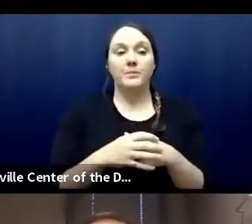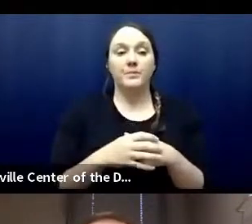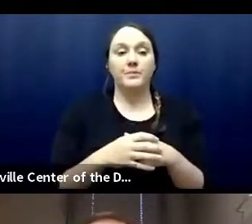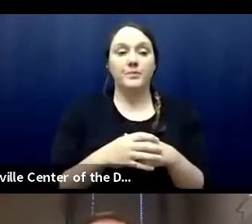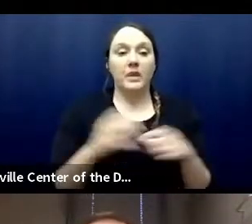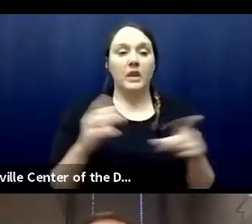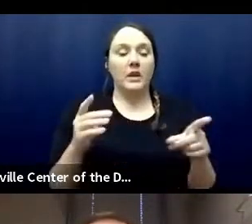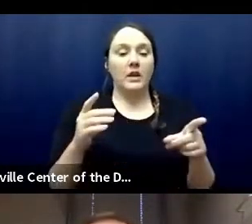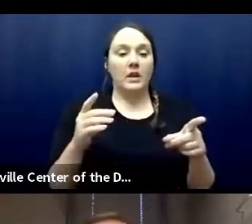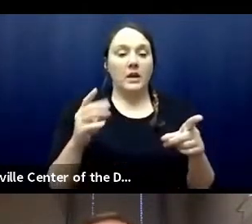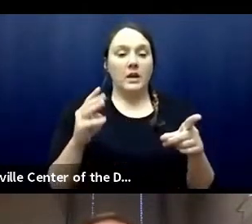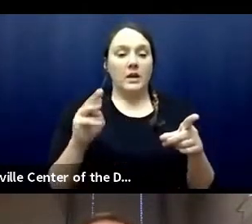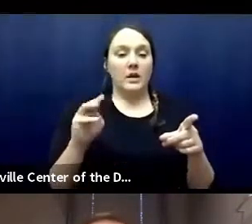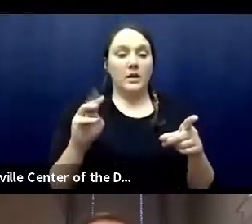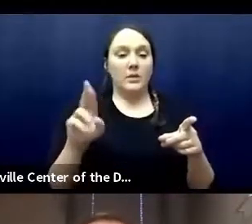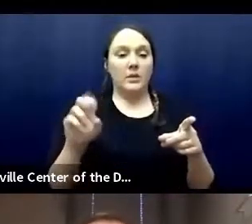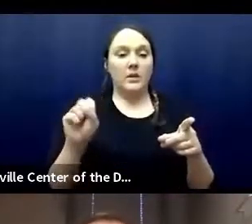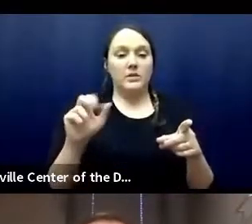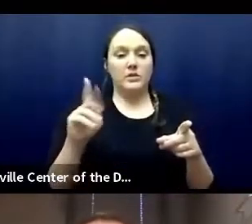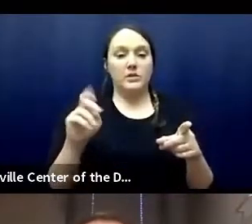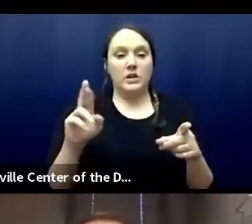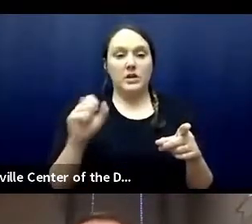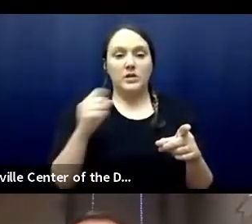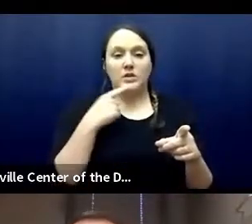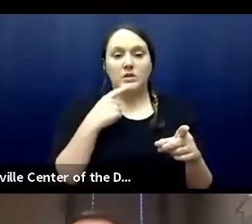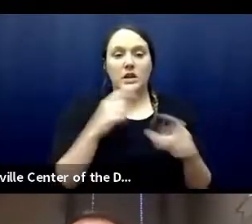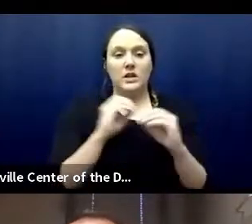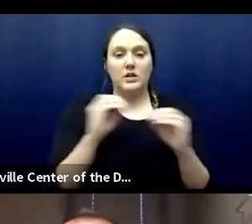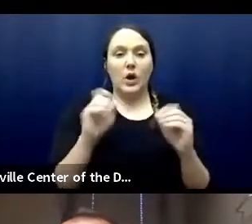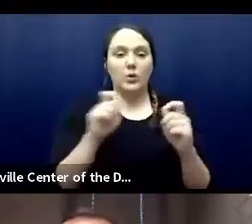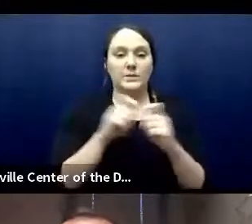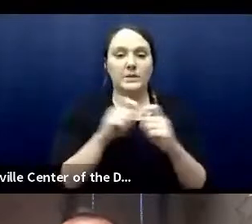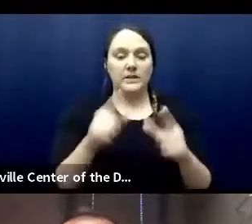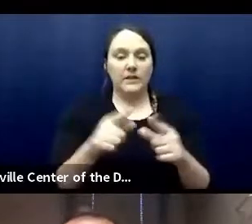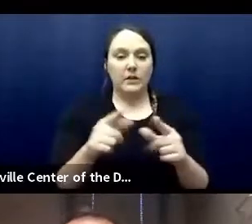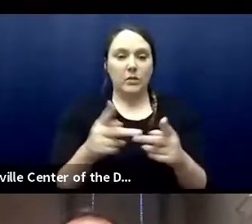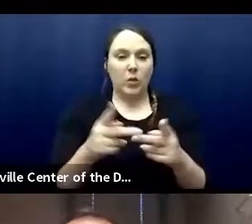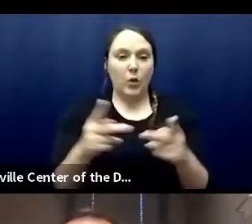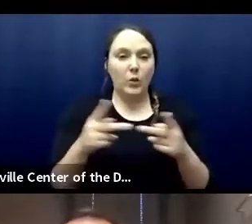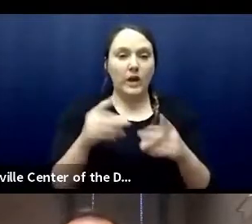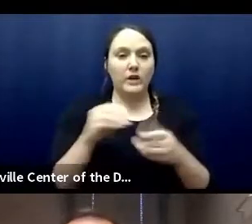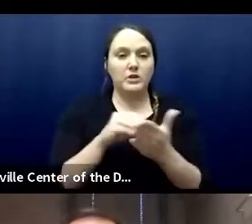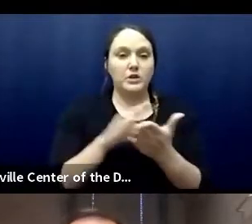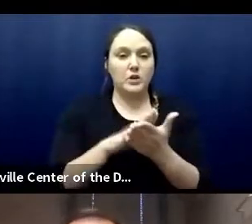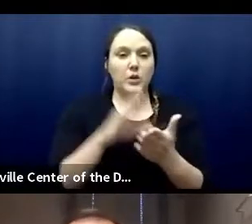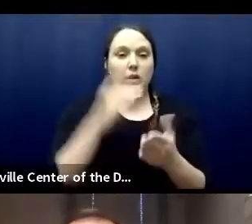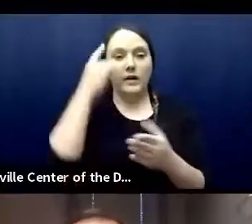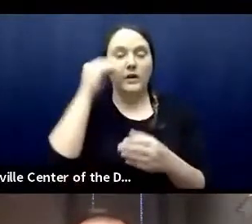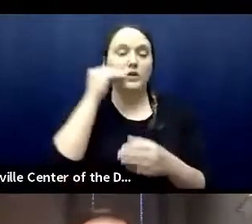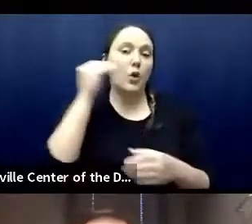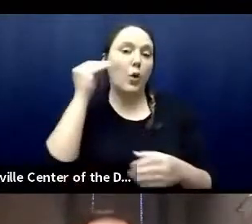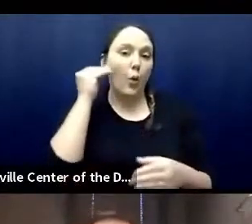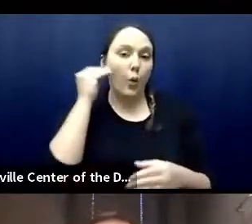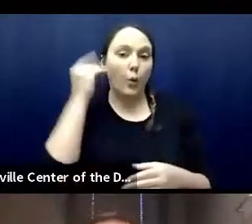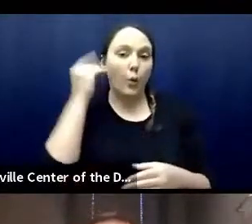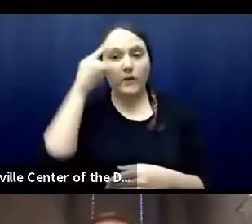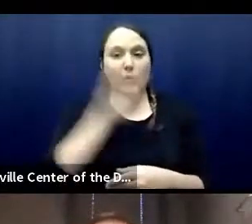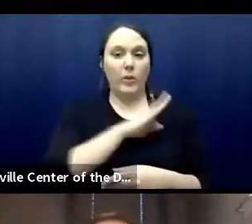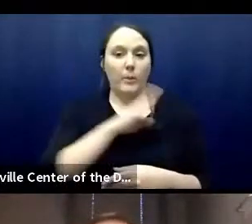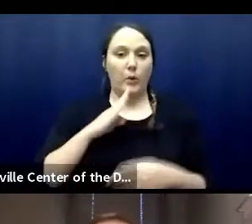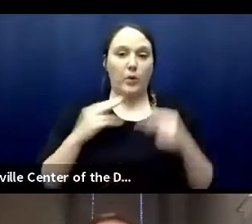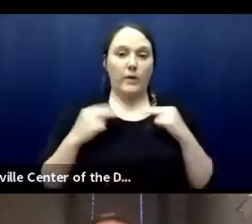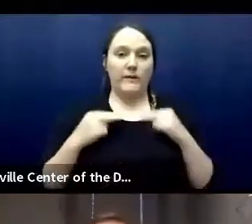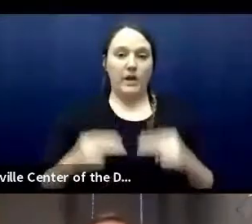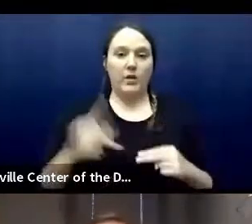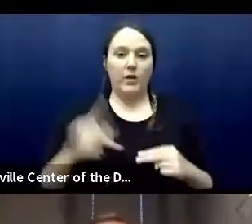Mr. Sanders said we do not have a specific location noted in the document as a home for the Board of Health. It just